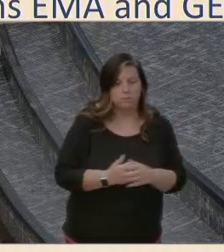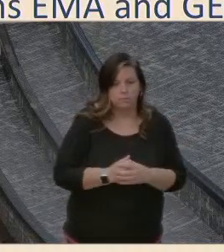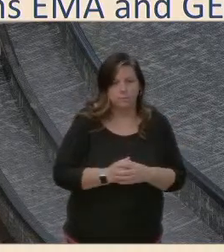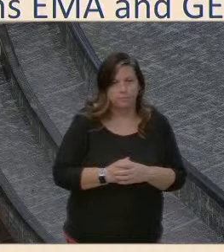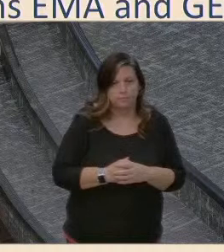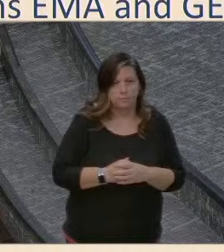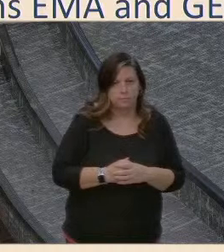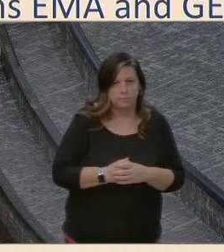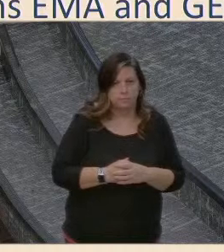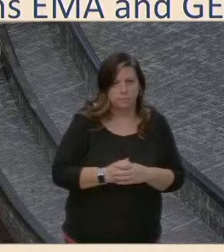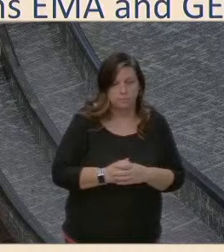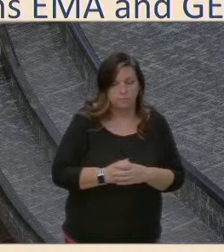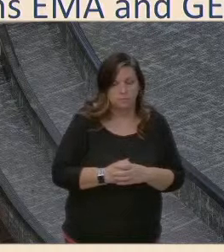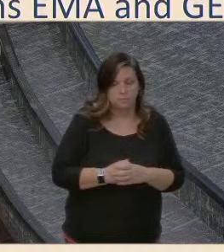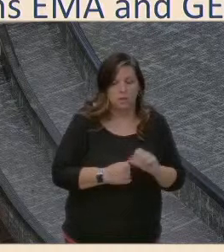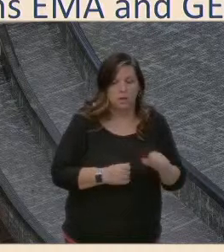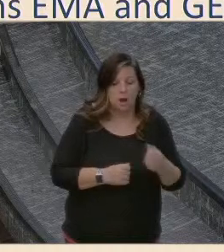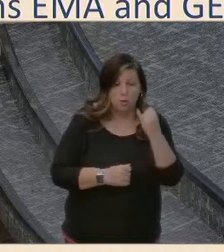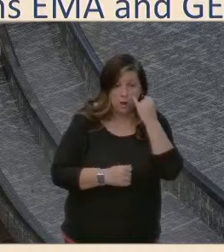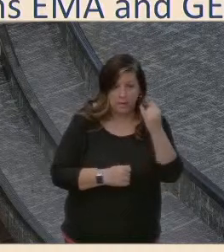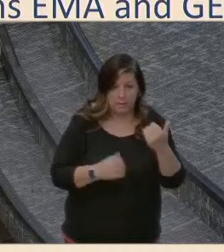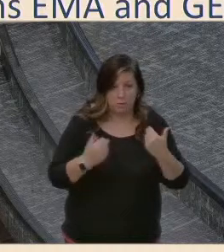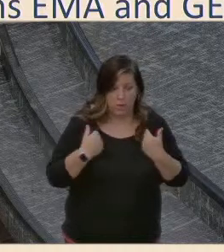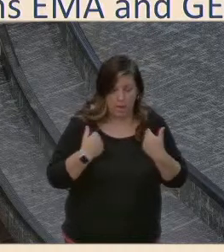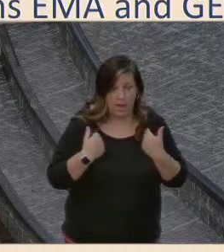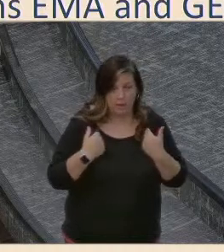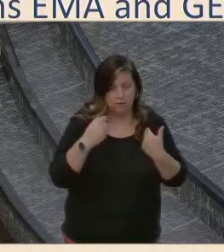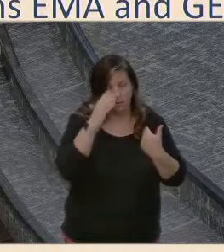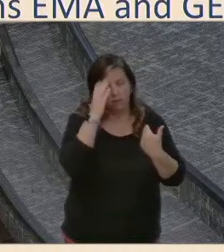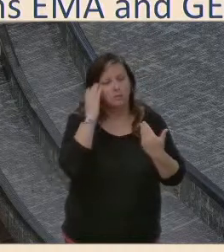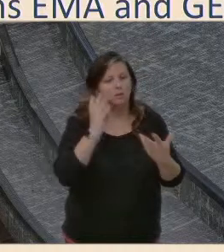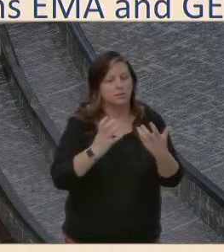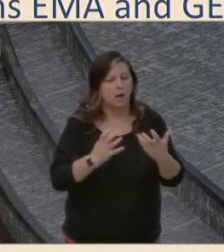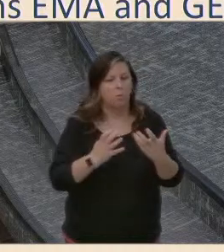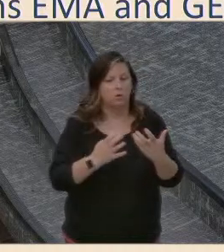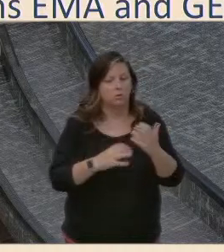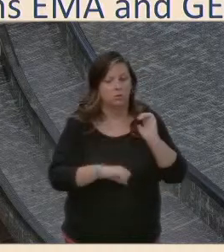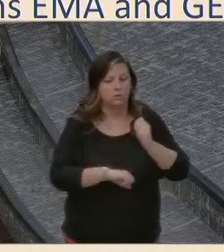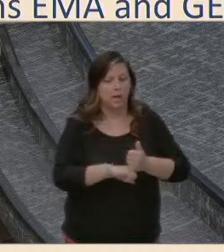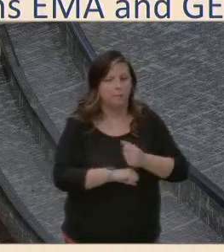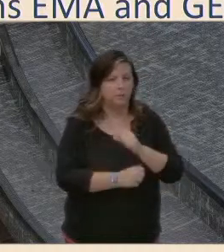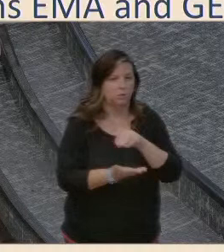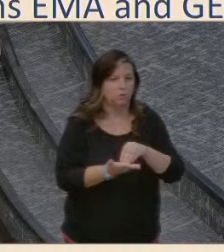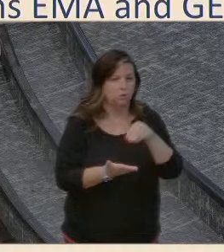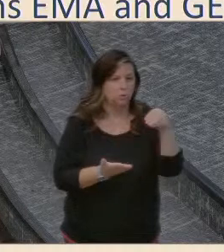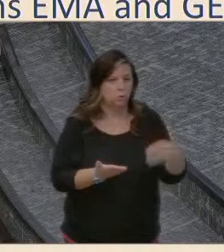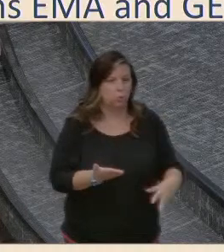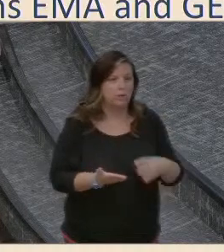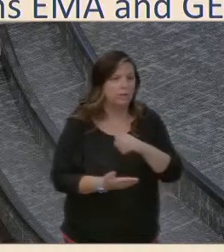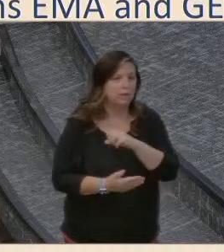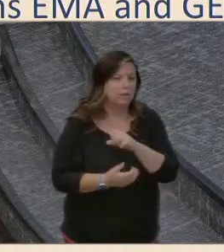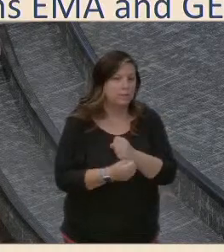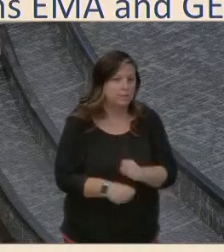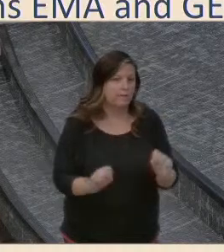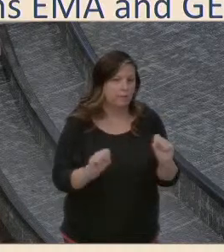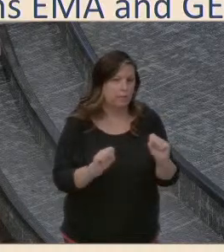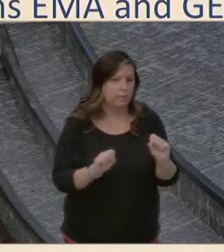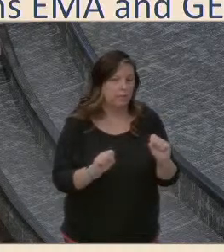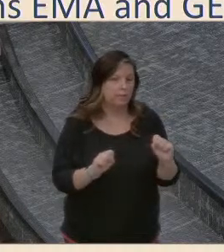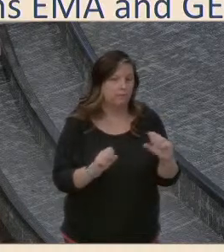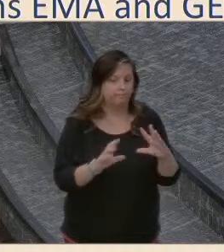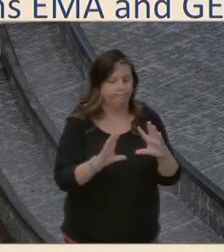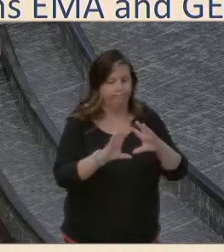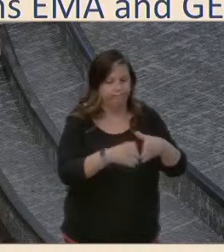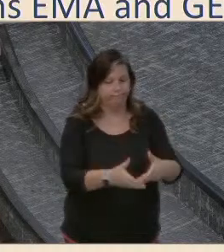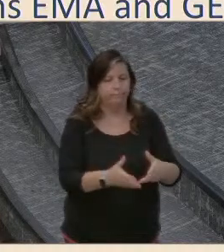Another idea that we're looking at is establishing student safety committees so that we're actually hearing from our students